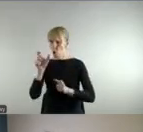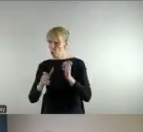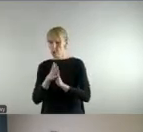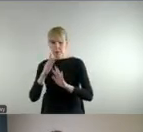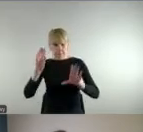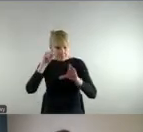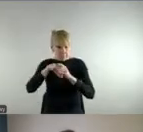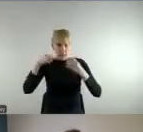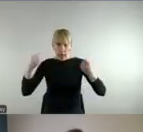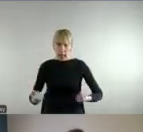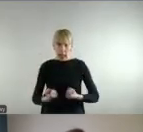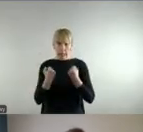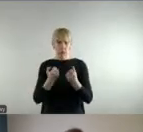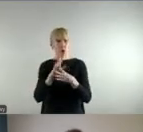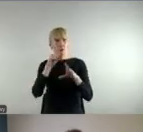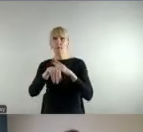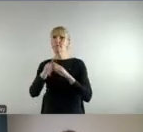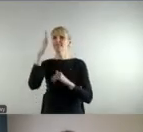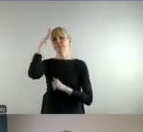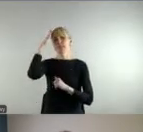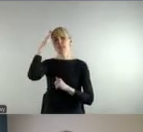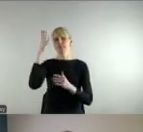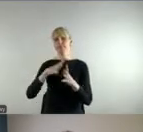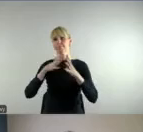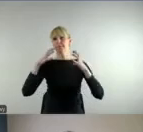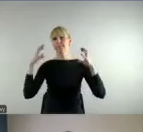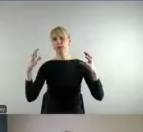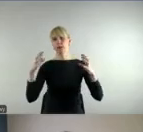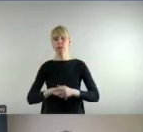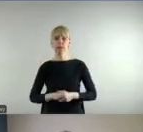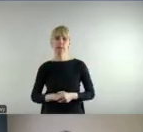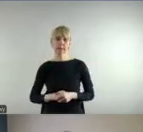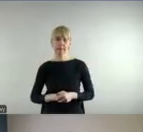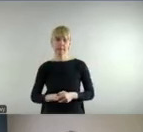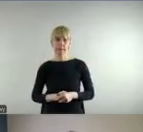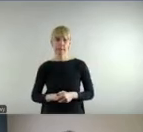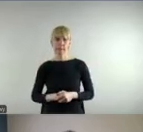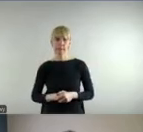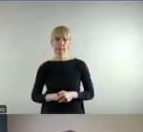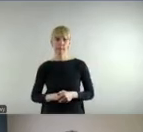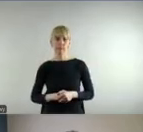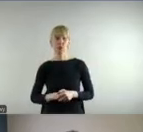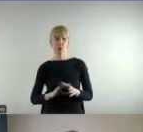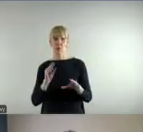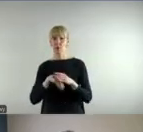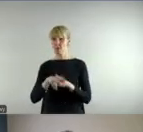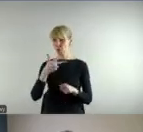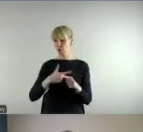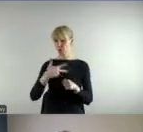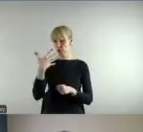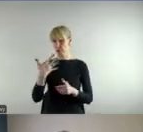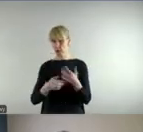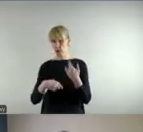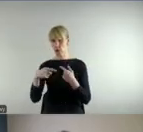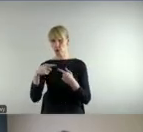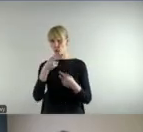So also we had 35 different collaboration partners in our stakeholders in the crisis management team, and